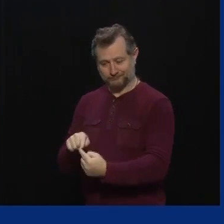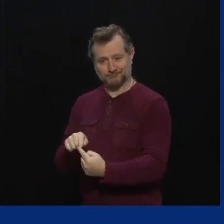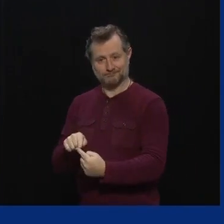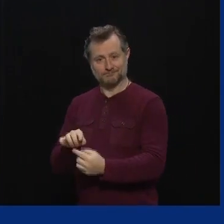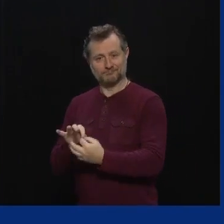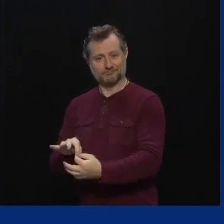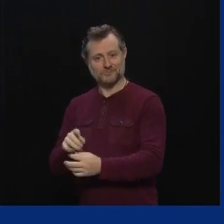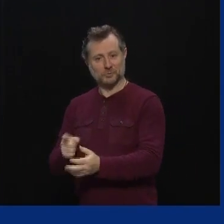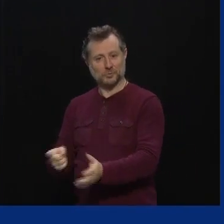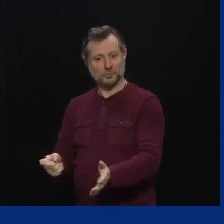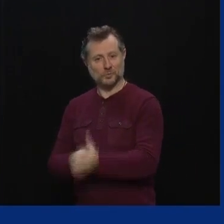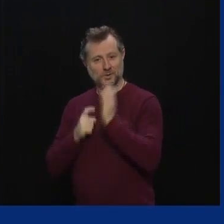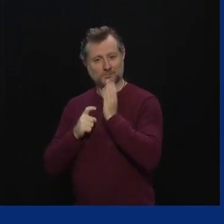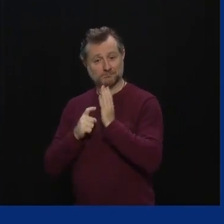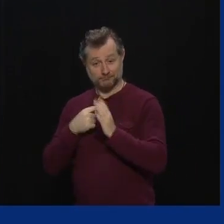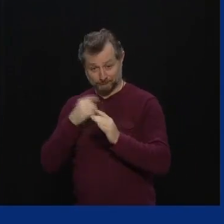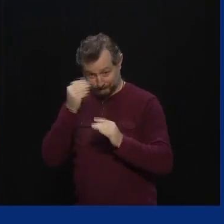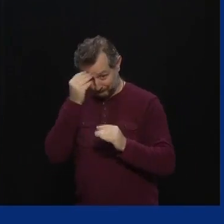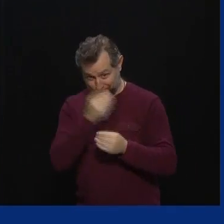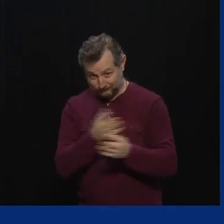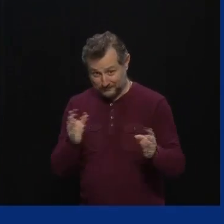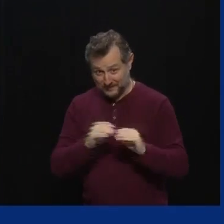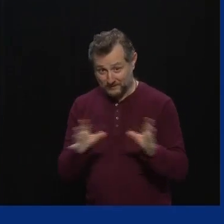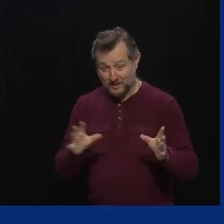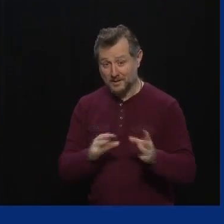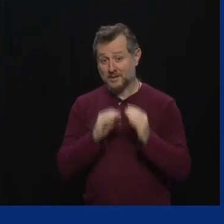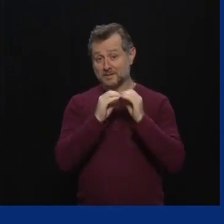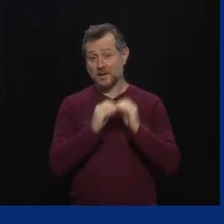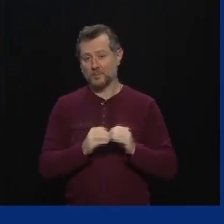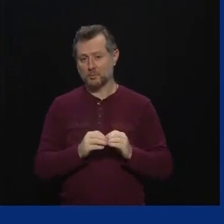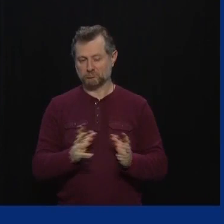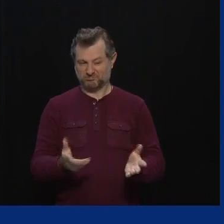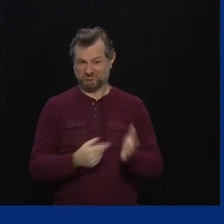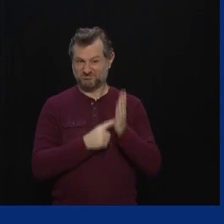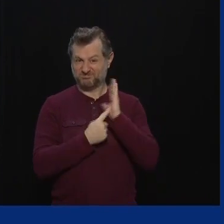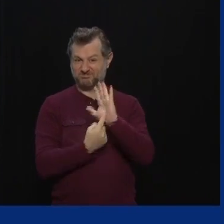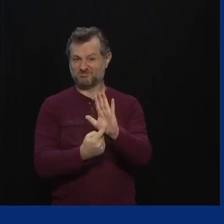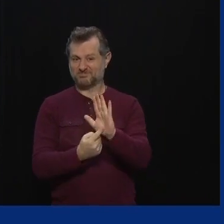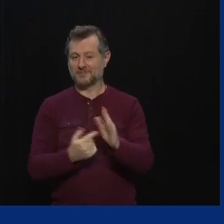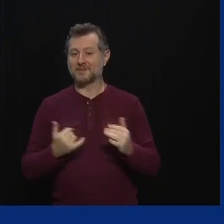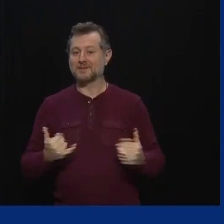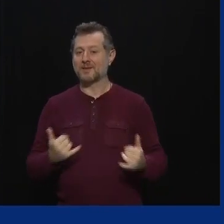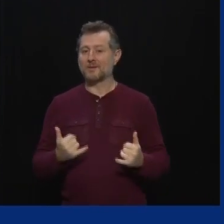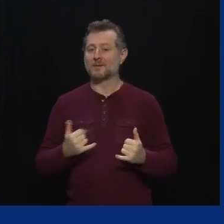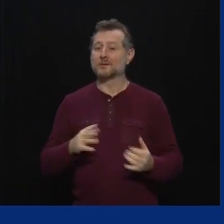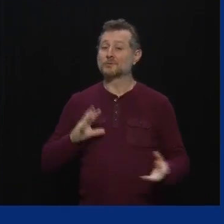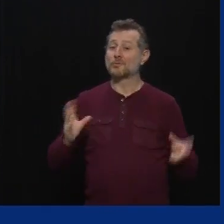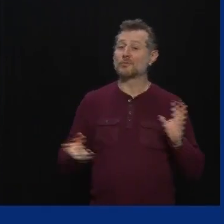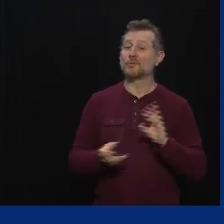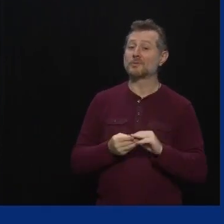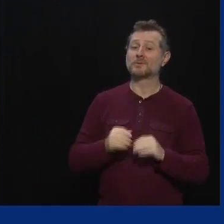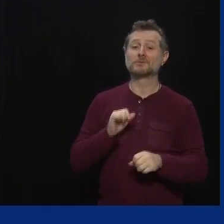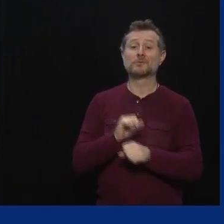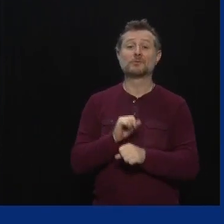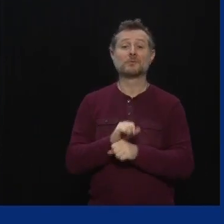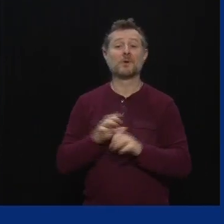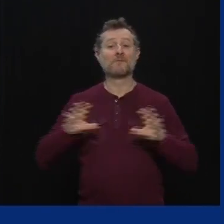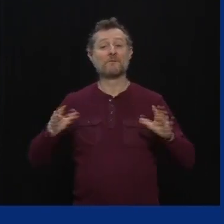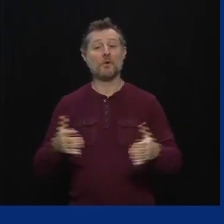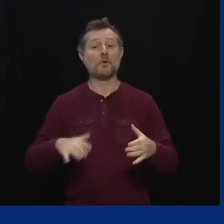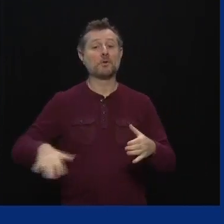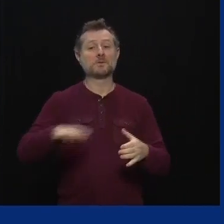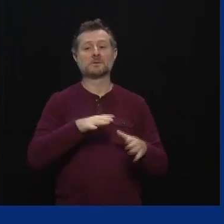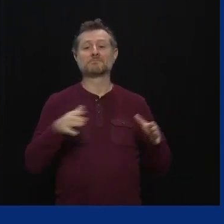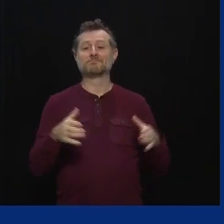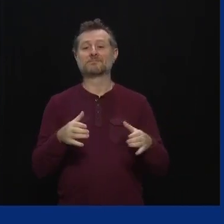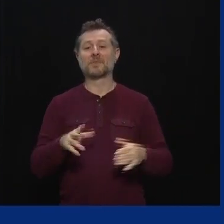talking about the numbers. We have numbers that show we are at a 3% total workforce reduction in these categories. I know this has been a